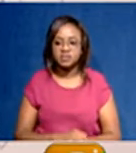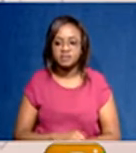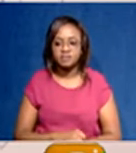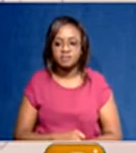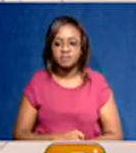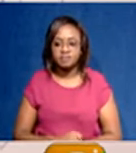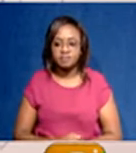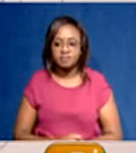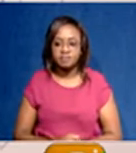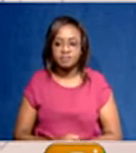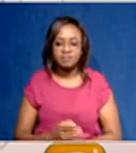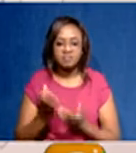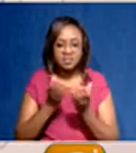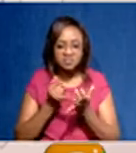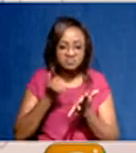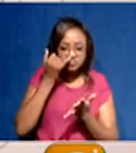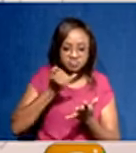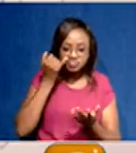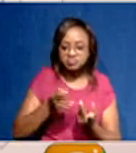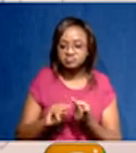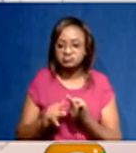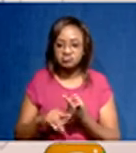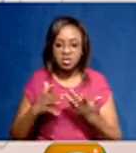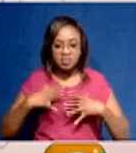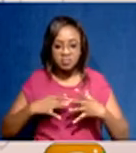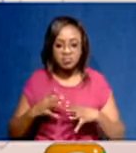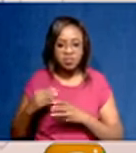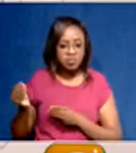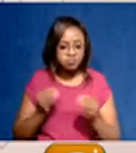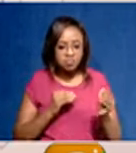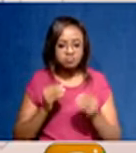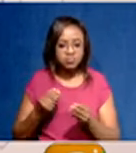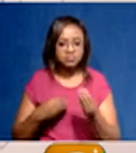trade in narcotics, trafficking in persons, etc.